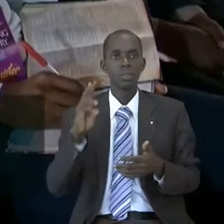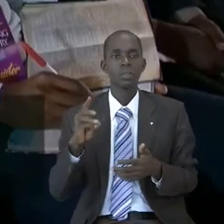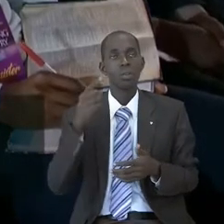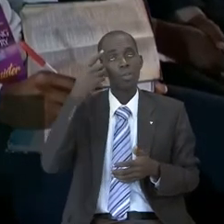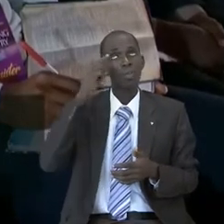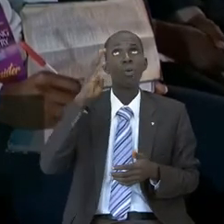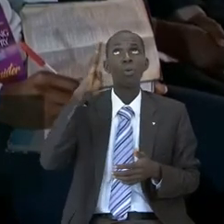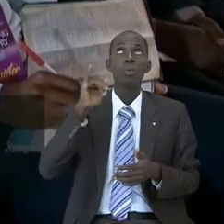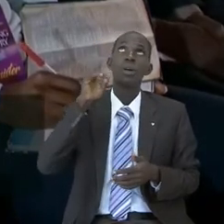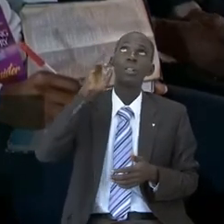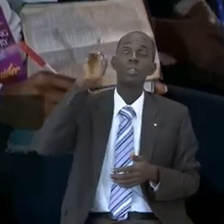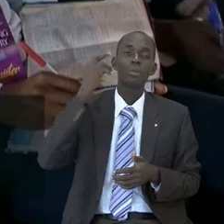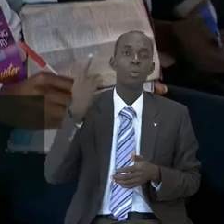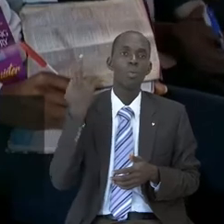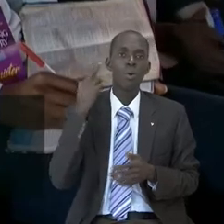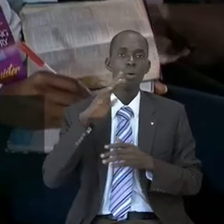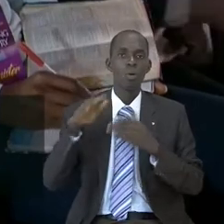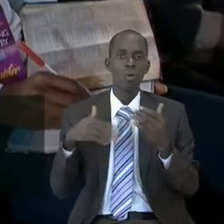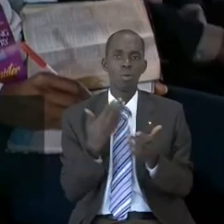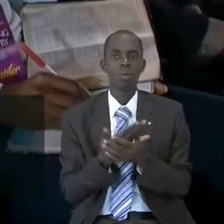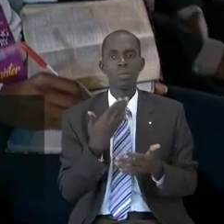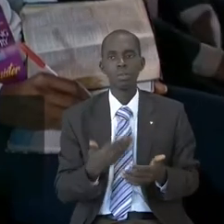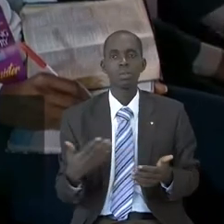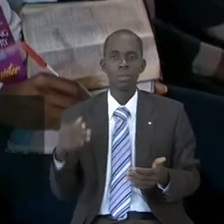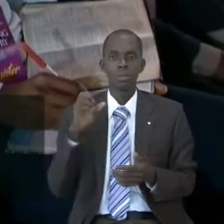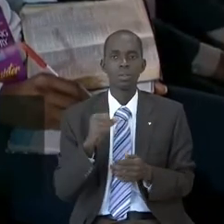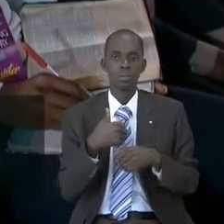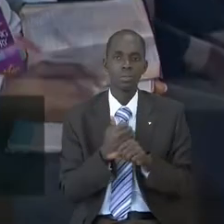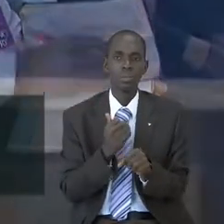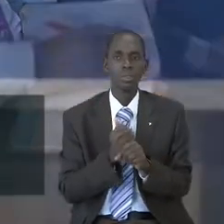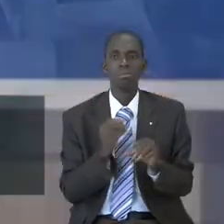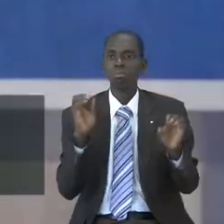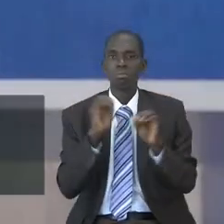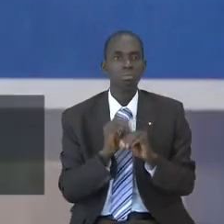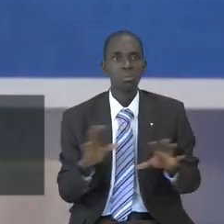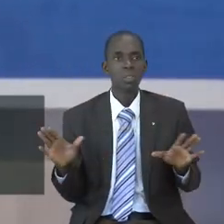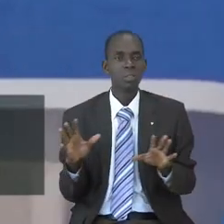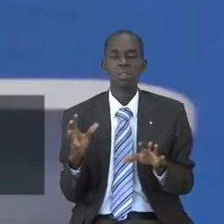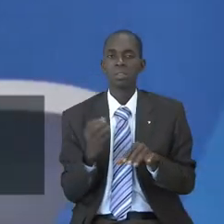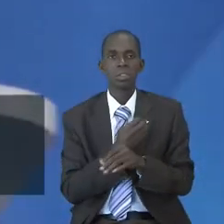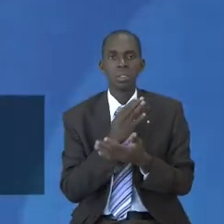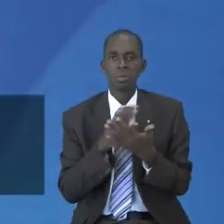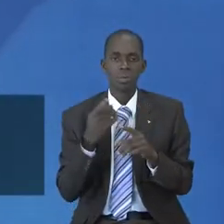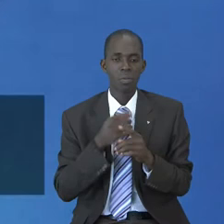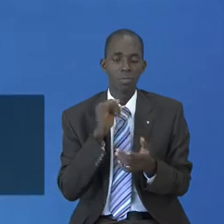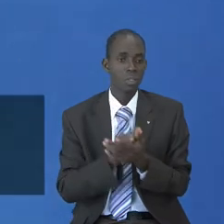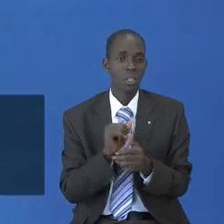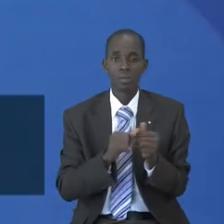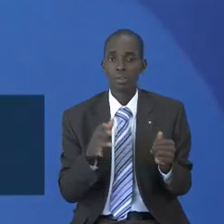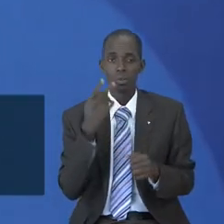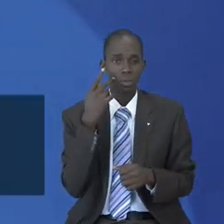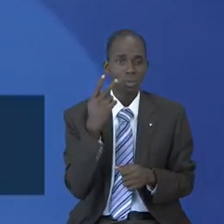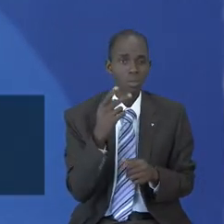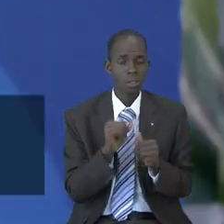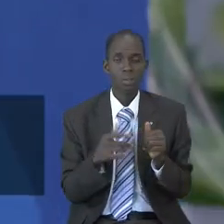were all things made, nothing taken away from that. Everything you see, everything